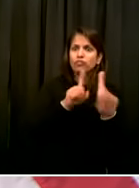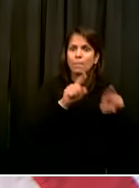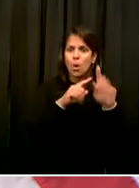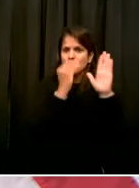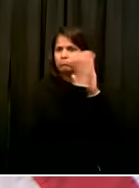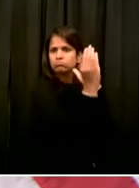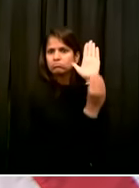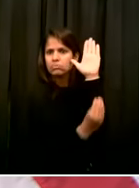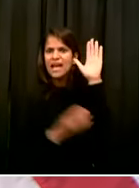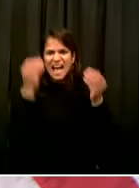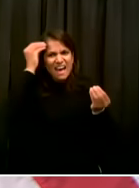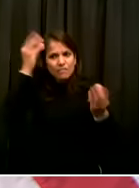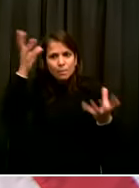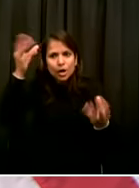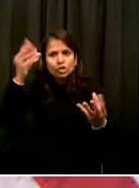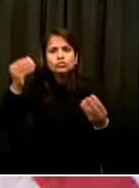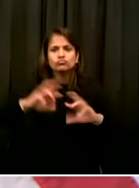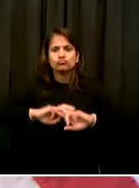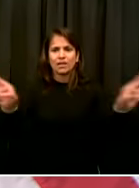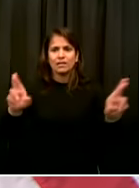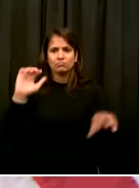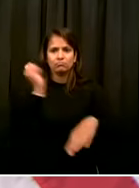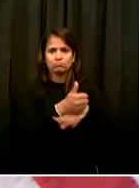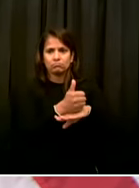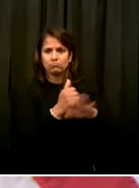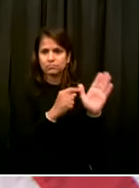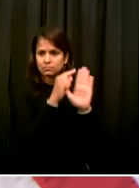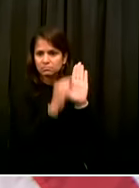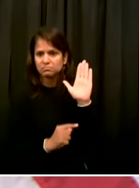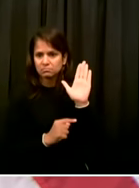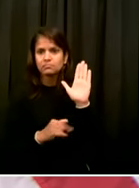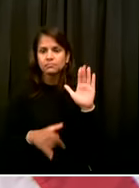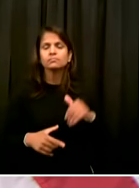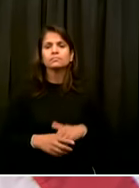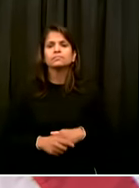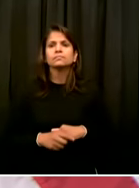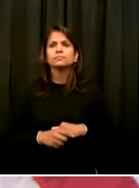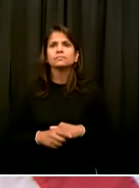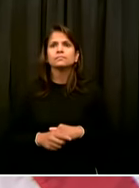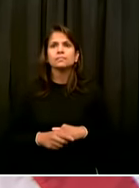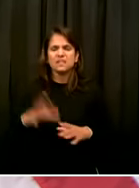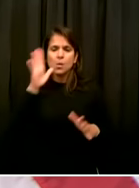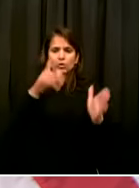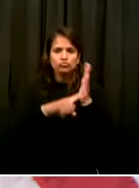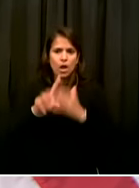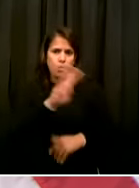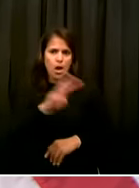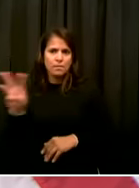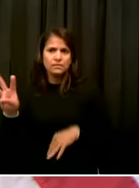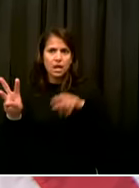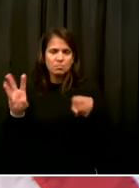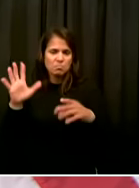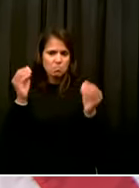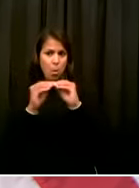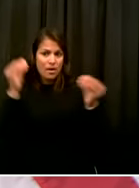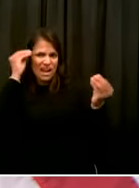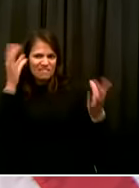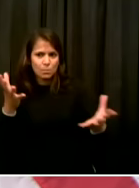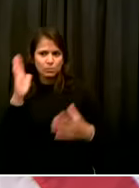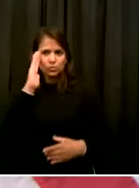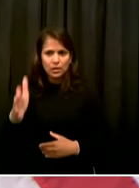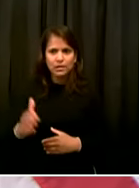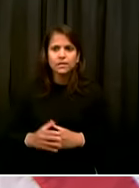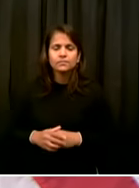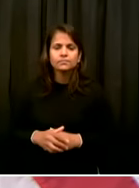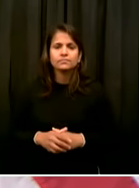Health Department who work incredibly hard to make this data available to New Yorkers. Sound data is the lifeblood of our